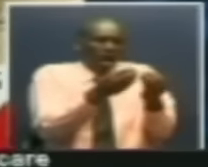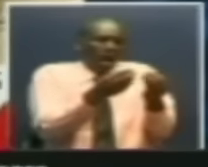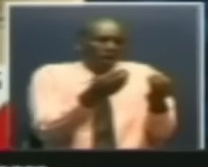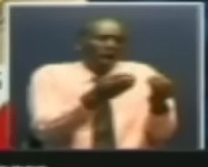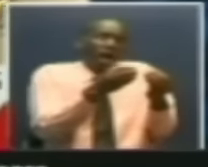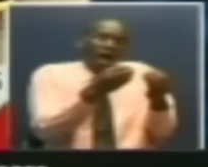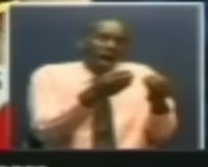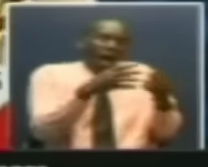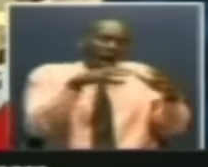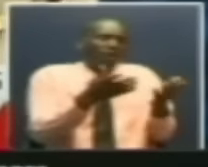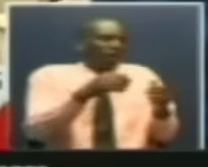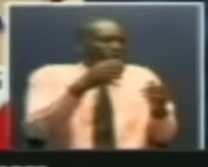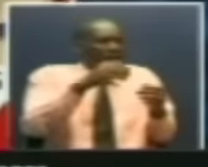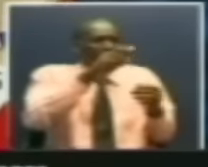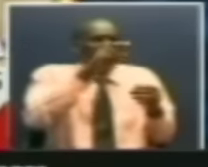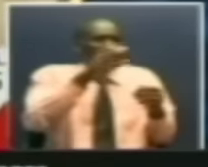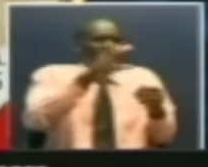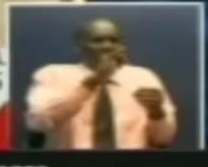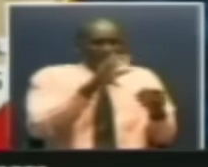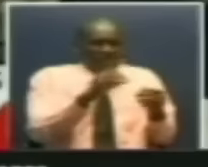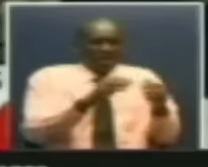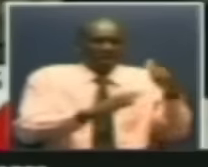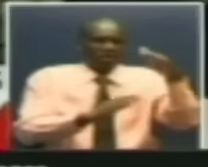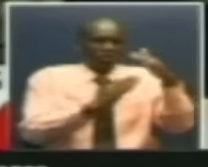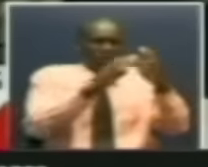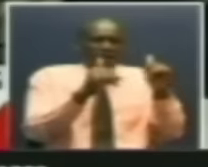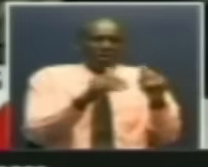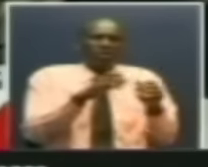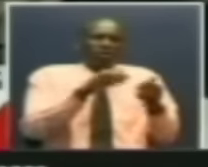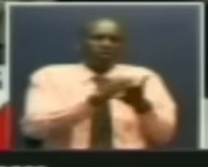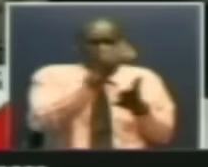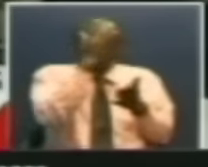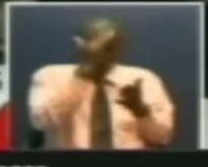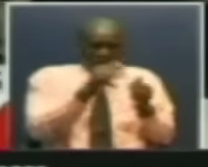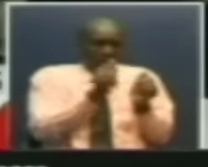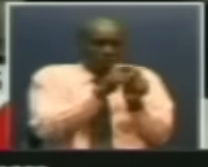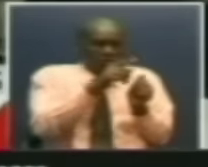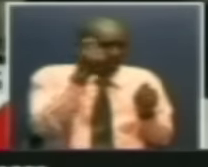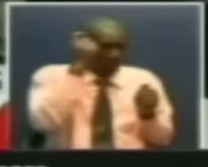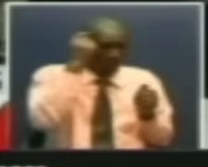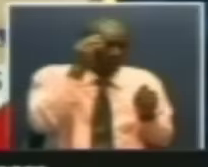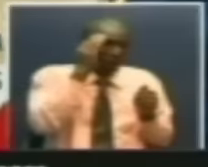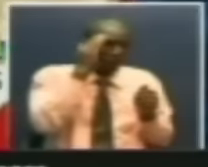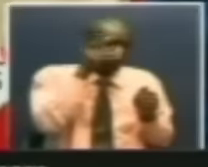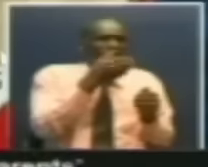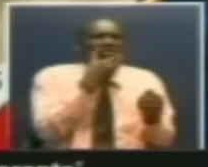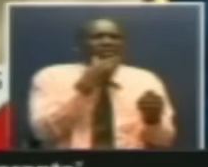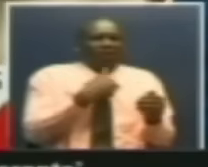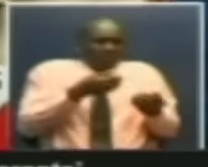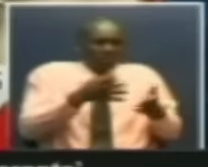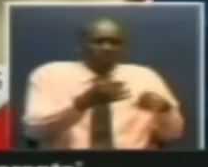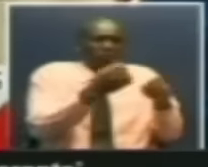our intelligence services are on top of issues. Fair enough. That is why, according to you, in your mind, you thought this man has been here